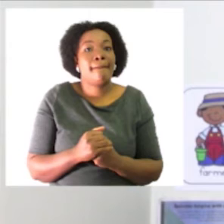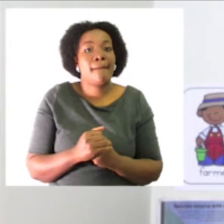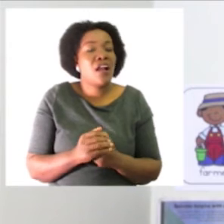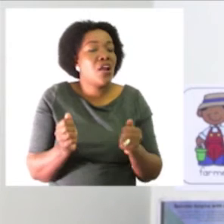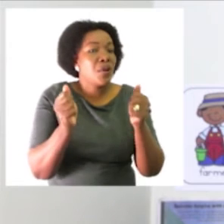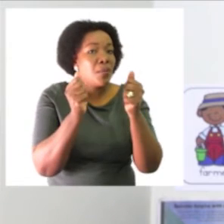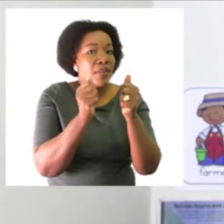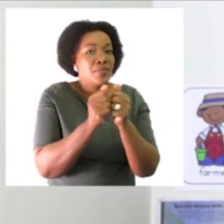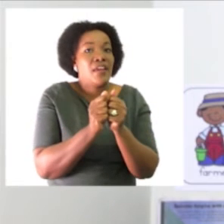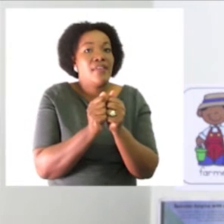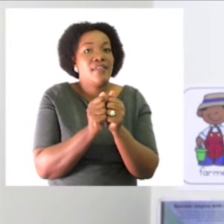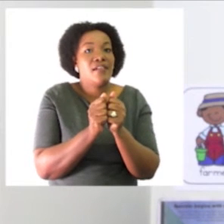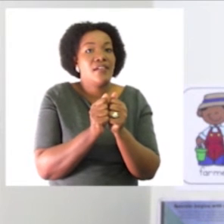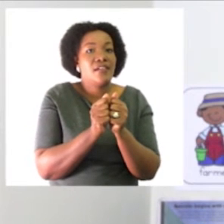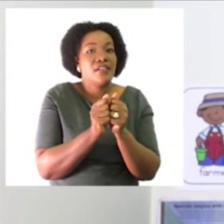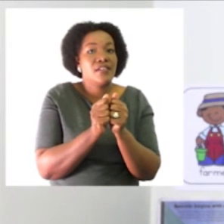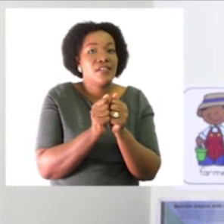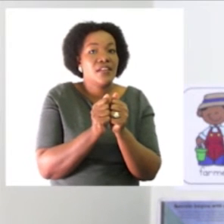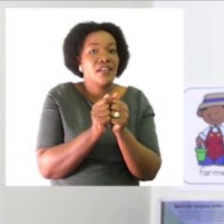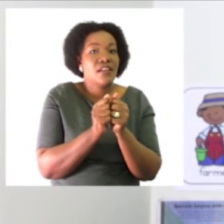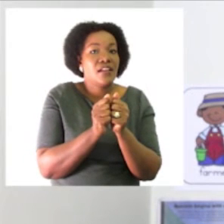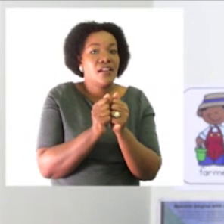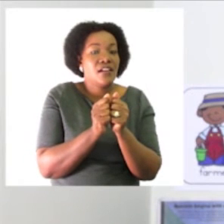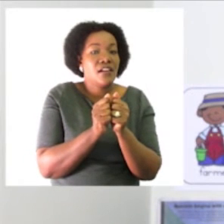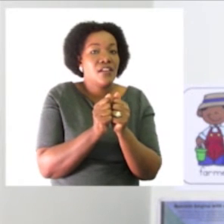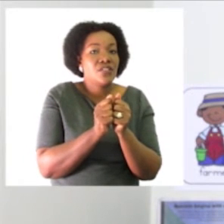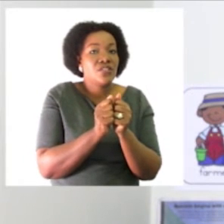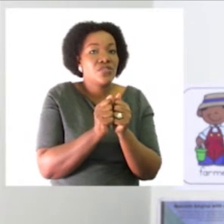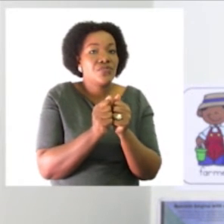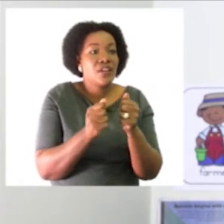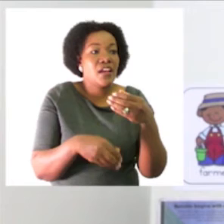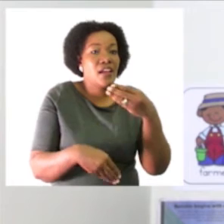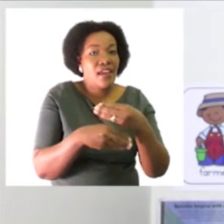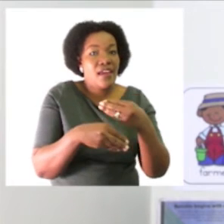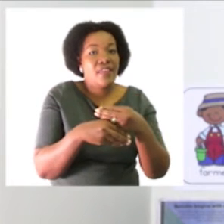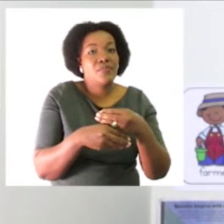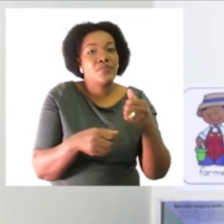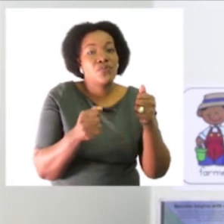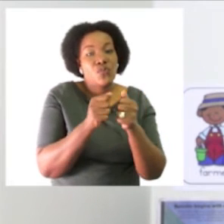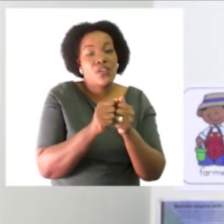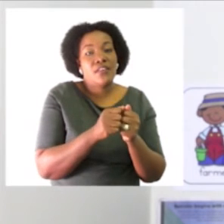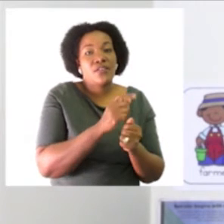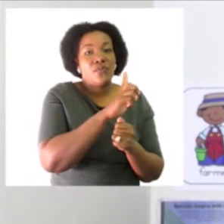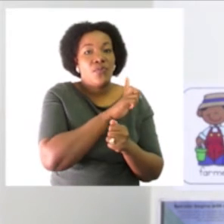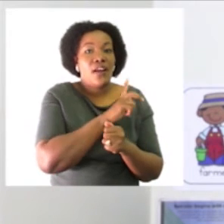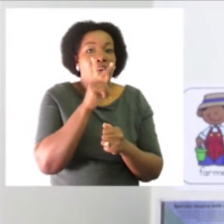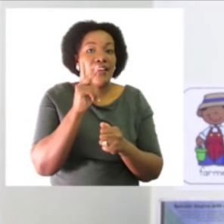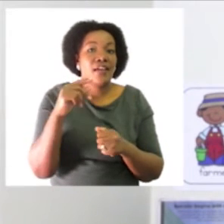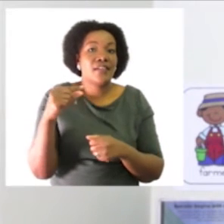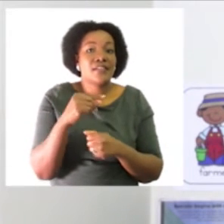add those 2 grams together, we are going to get 1 kilogram. But if we have to divide